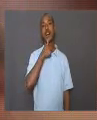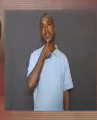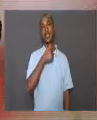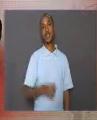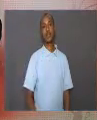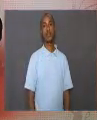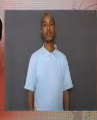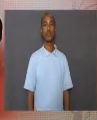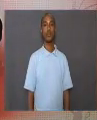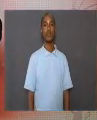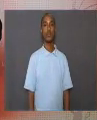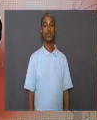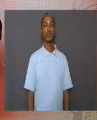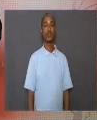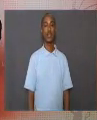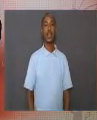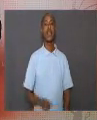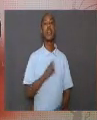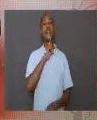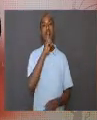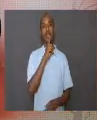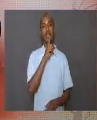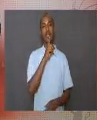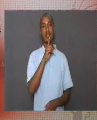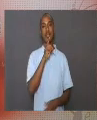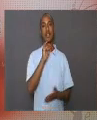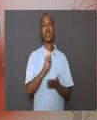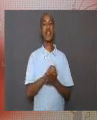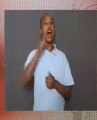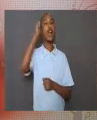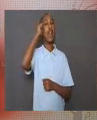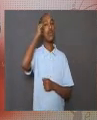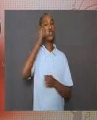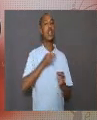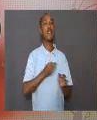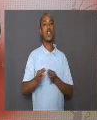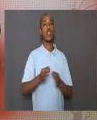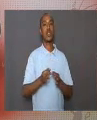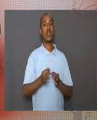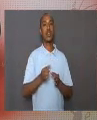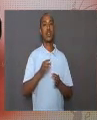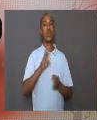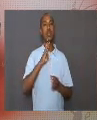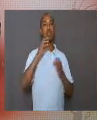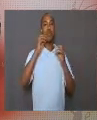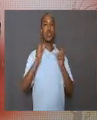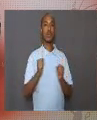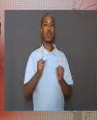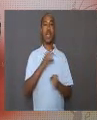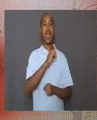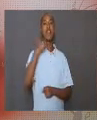acid. Despite the fact that Arrhenius' definition was simple and